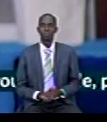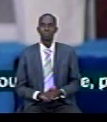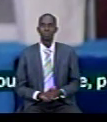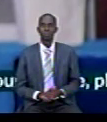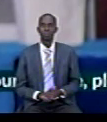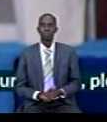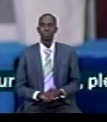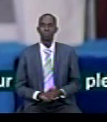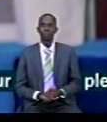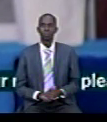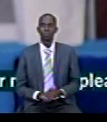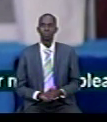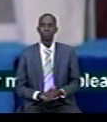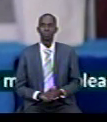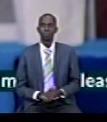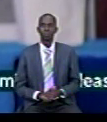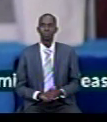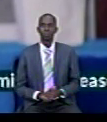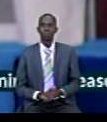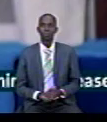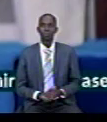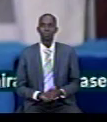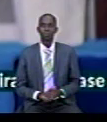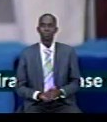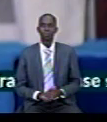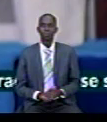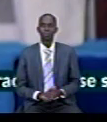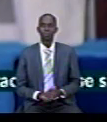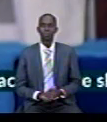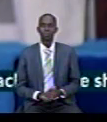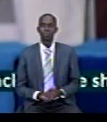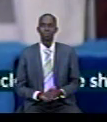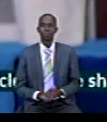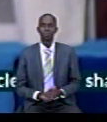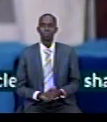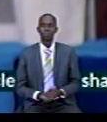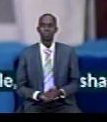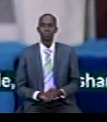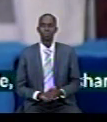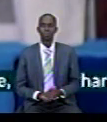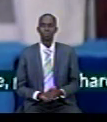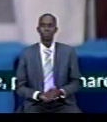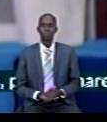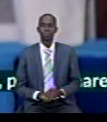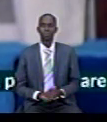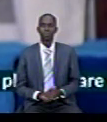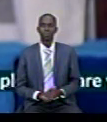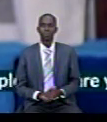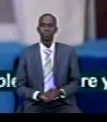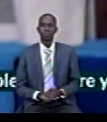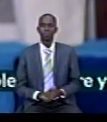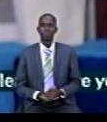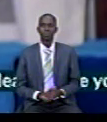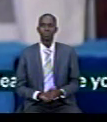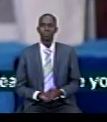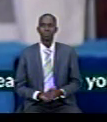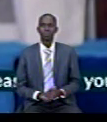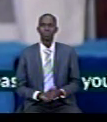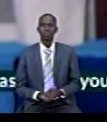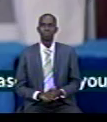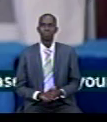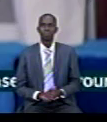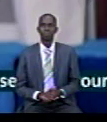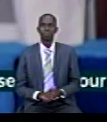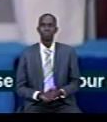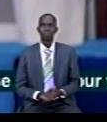tabbata jiya kafan nan yana fitan ruwa yana fitan wani yauki yauki haka sai na sa magani wata bi sai